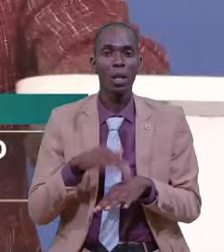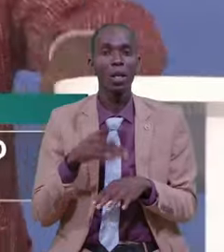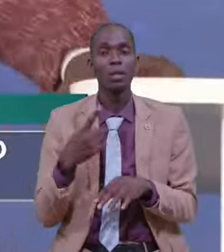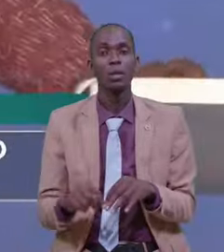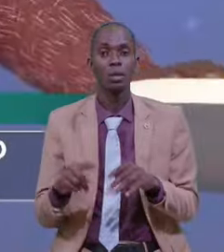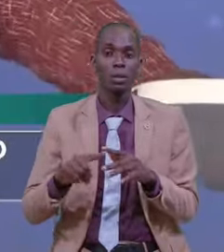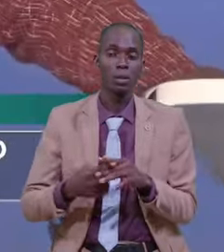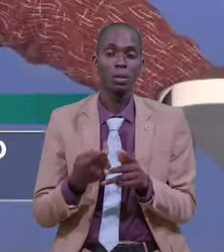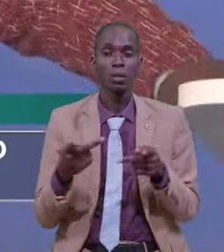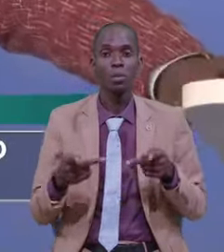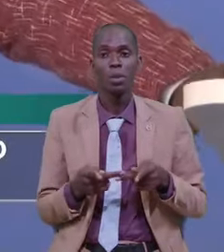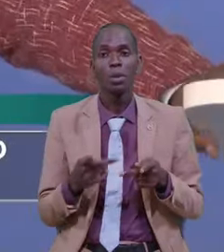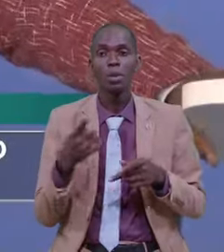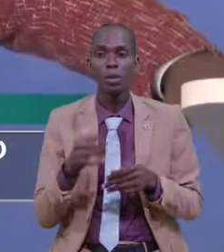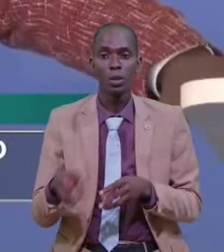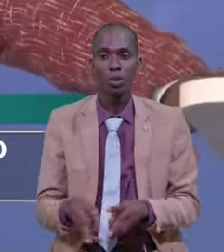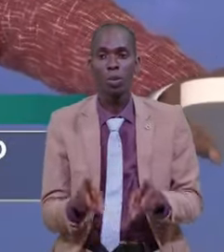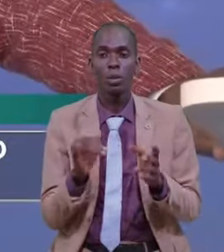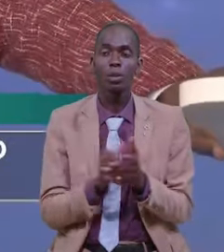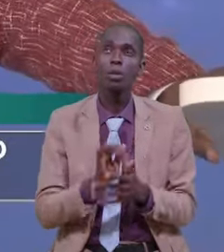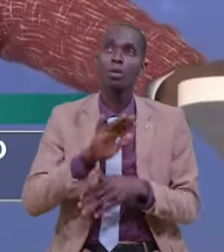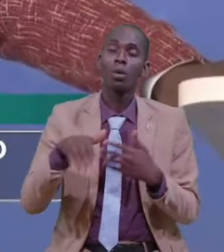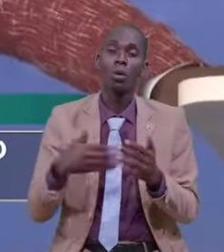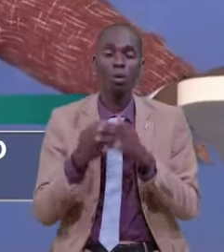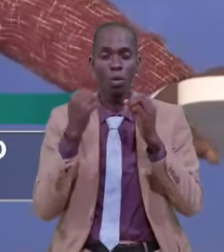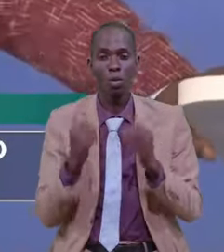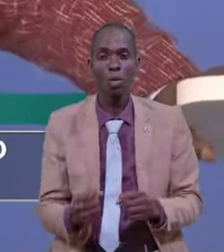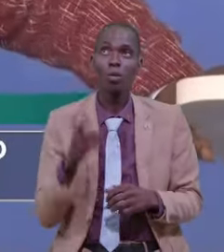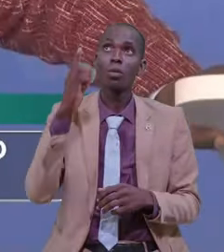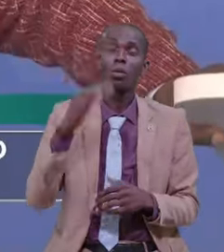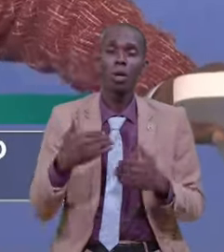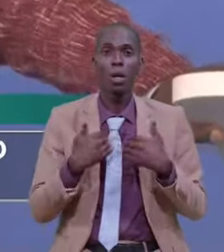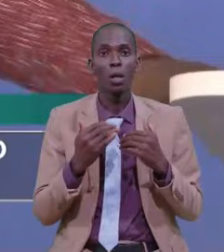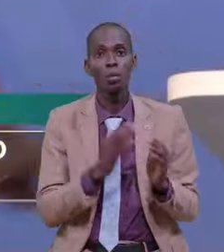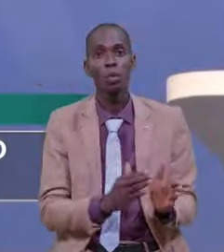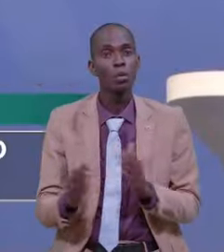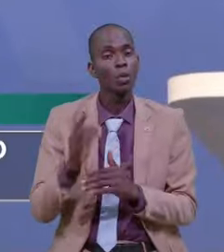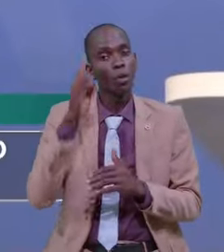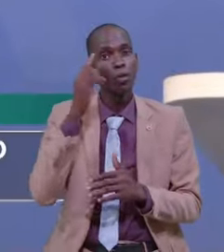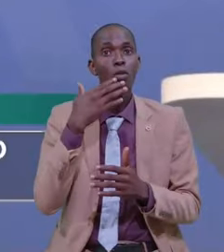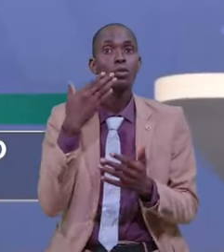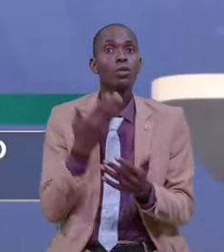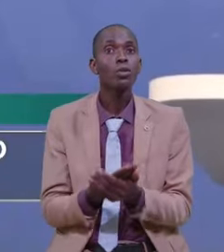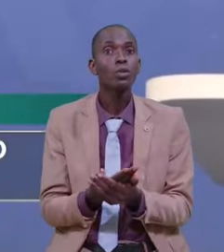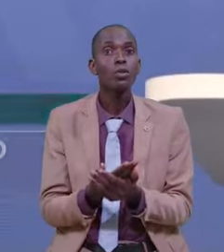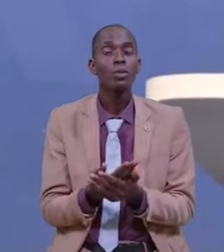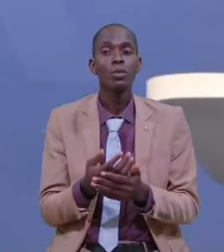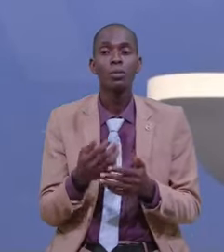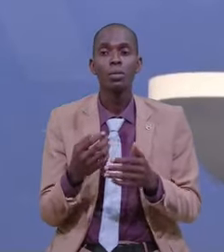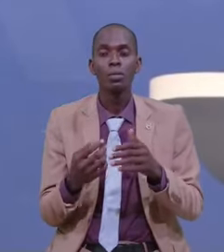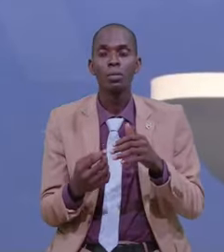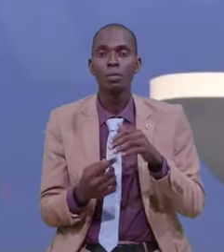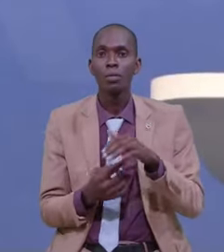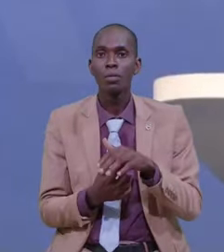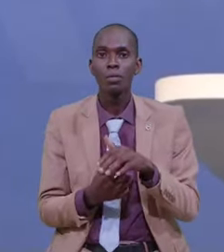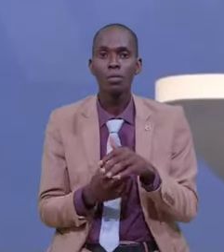the path that the Almighty has marked out for good championship. Number two,